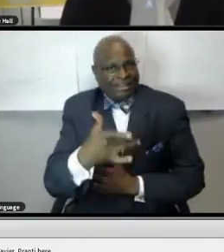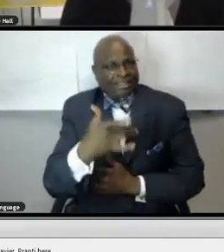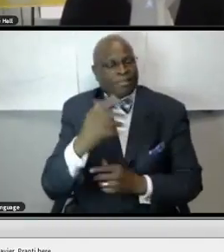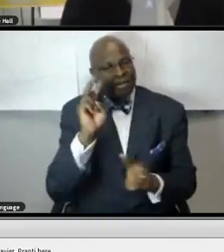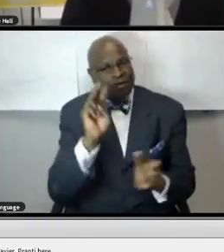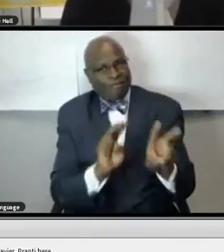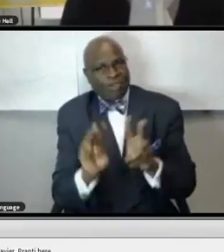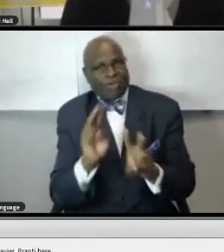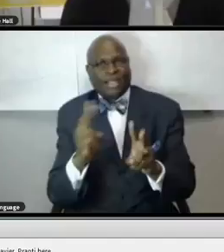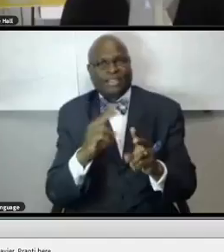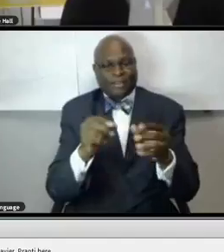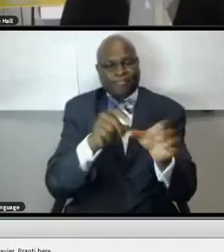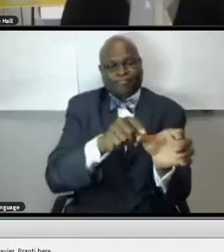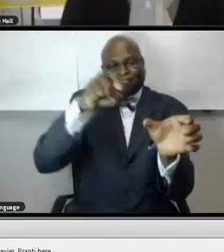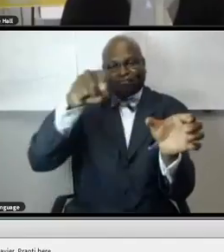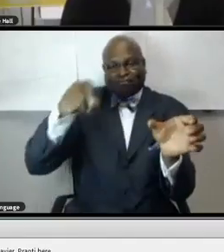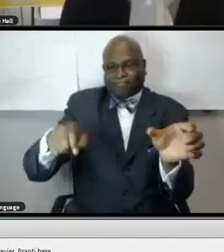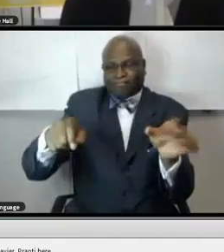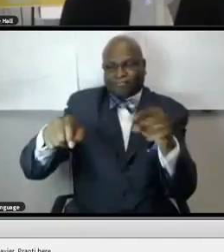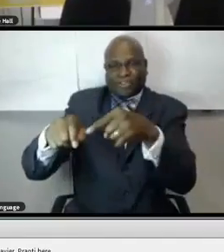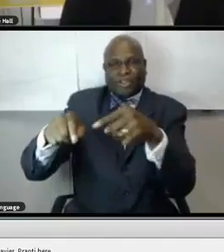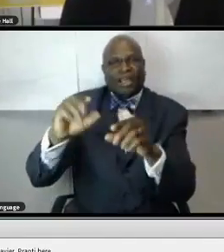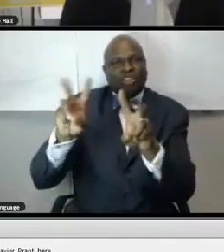as a fringe issue,